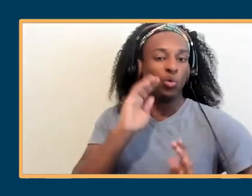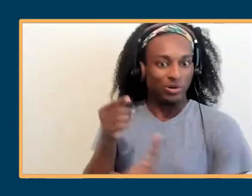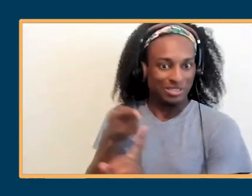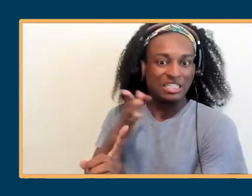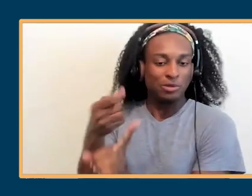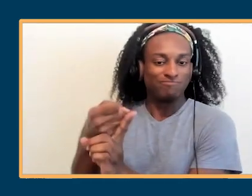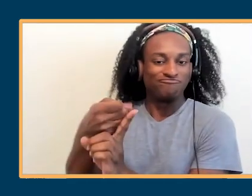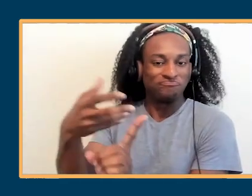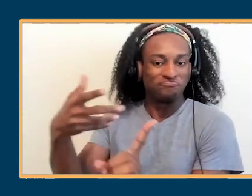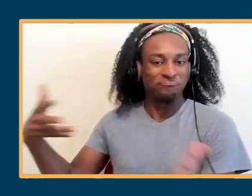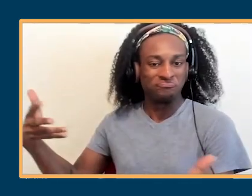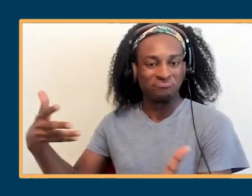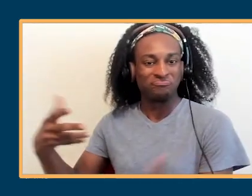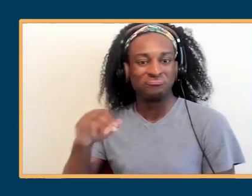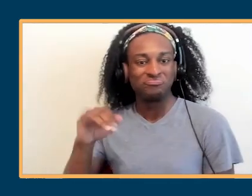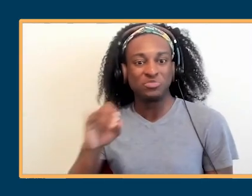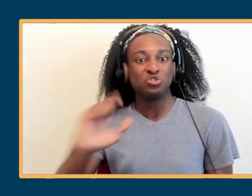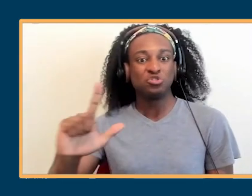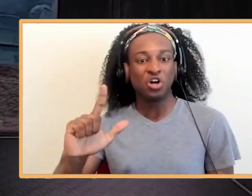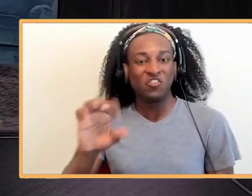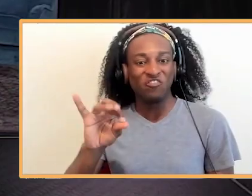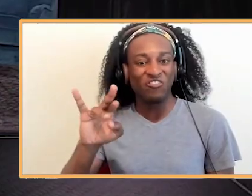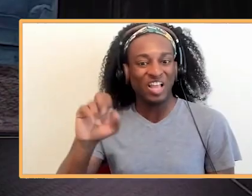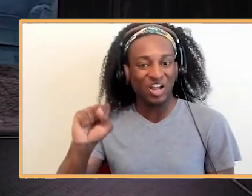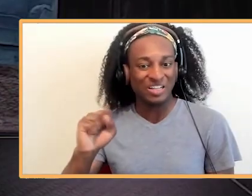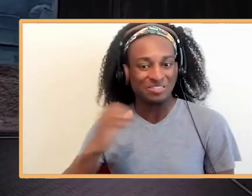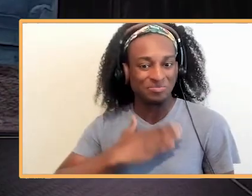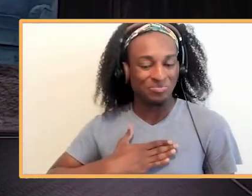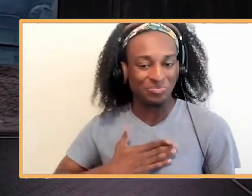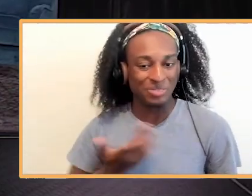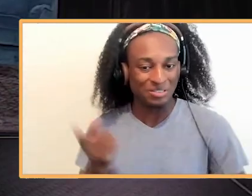stage? Give him a big hand.